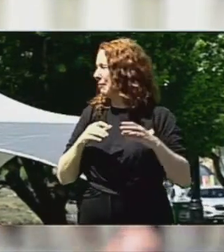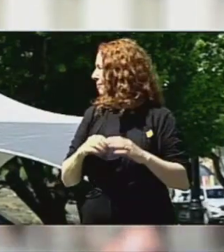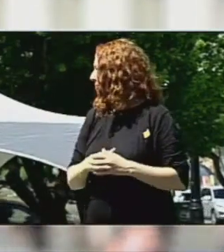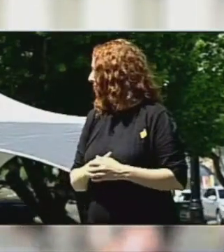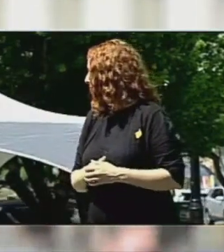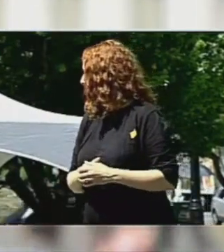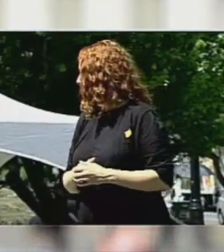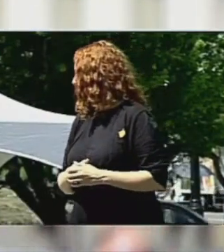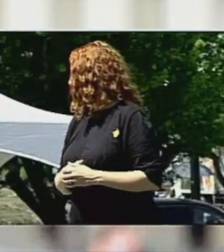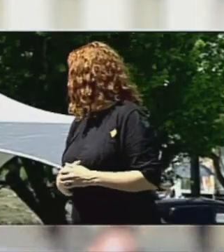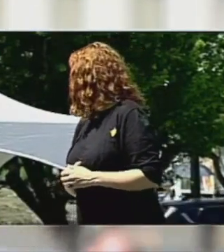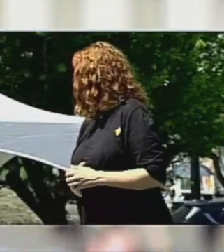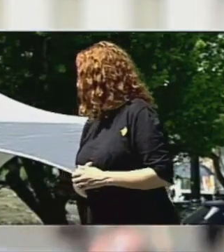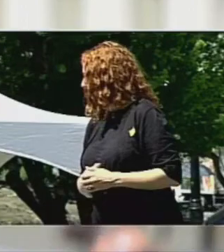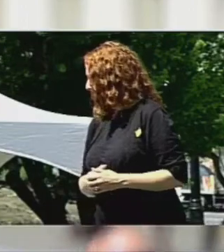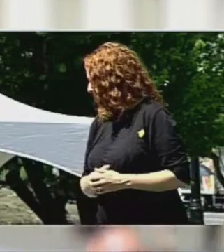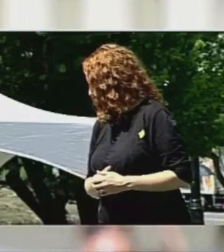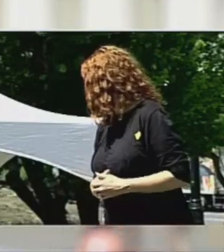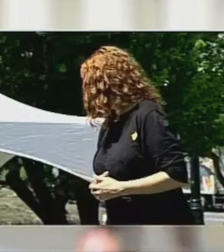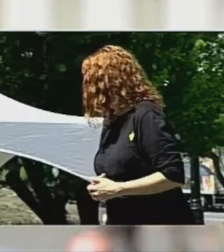ready. And